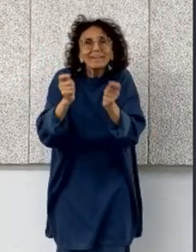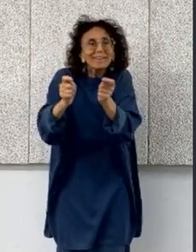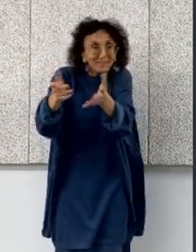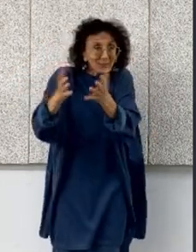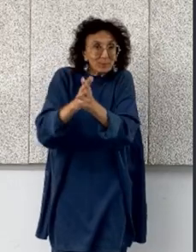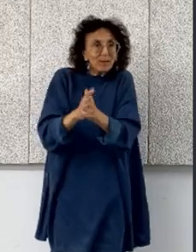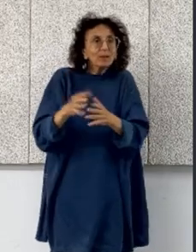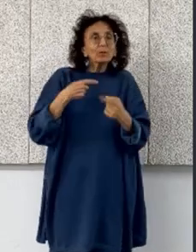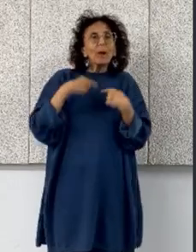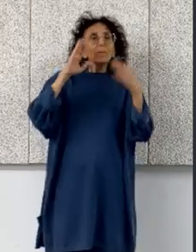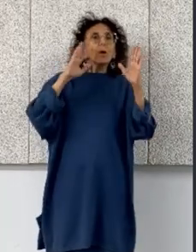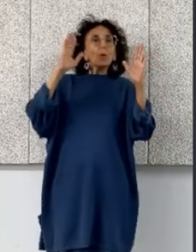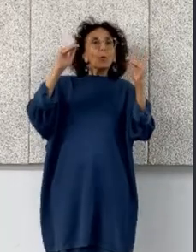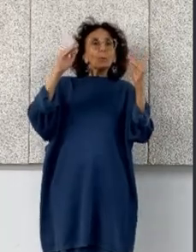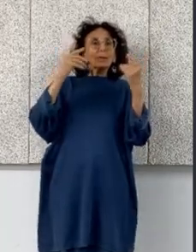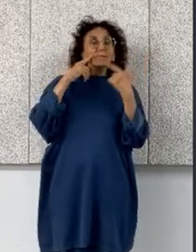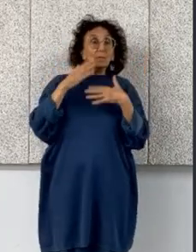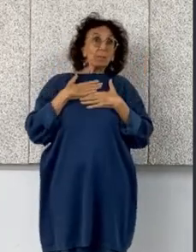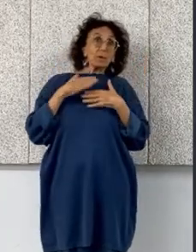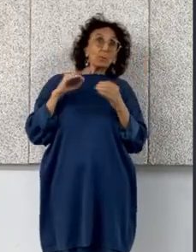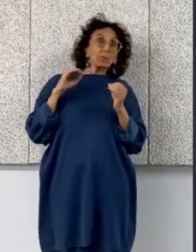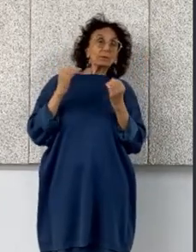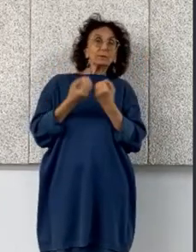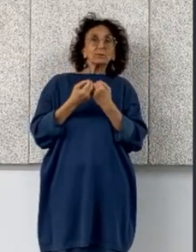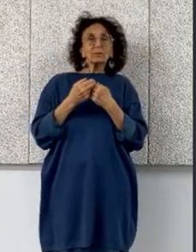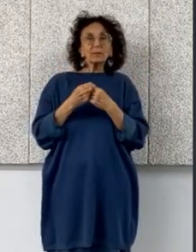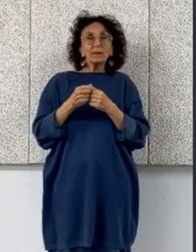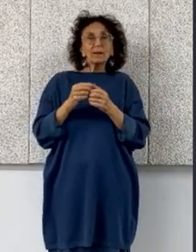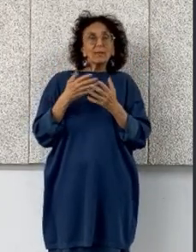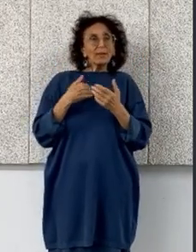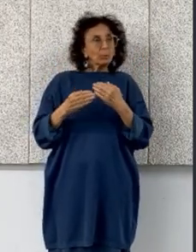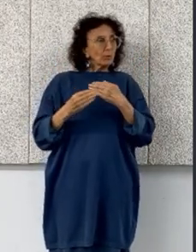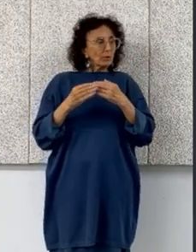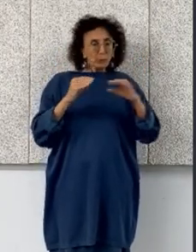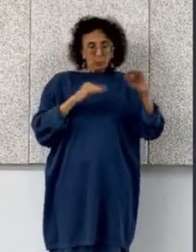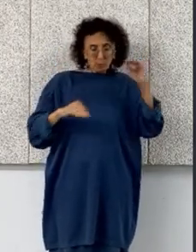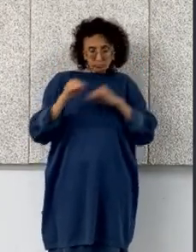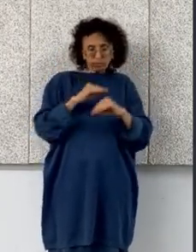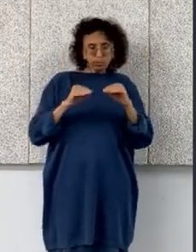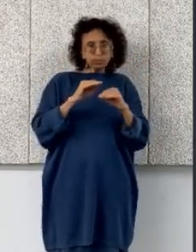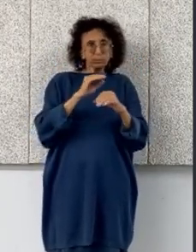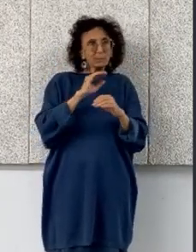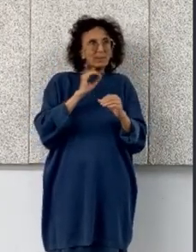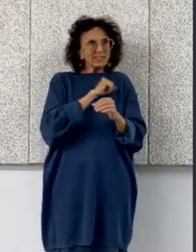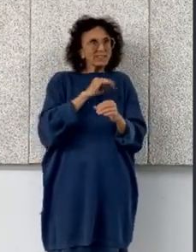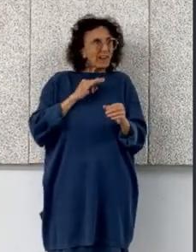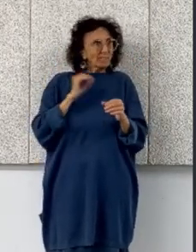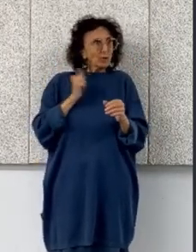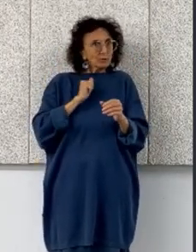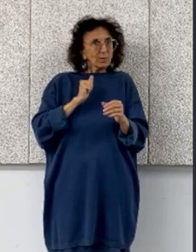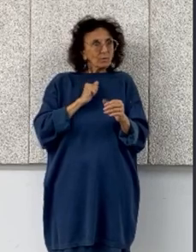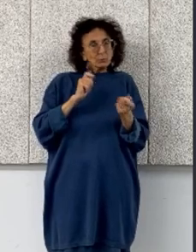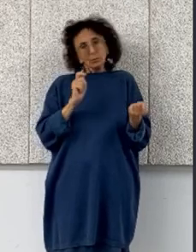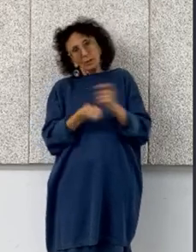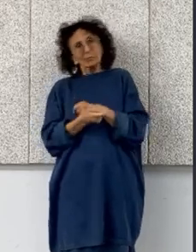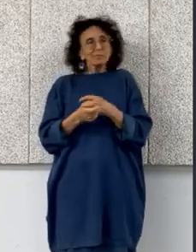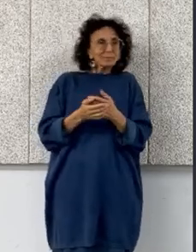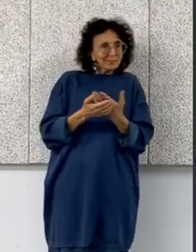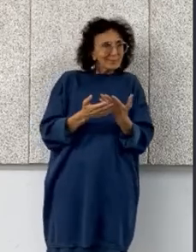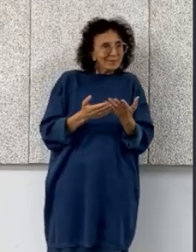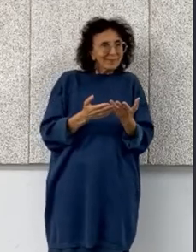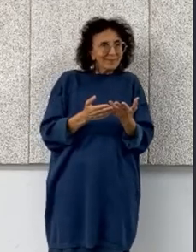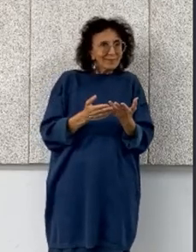organization standpoint that it will also reorganize us as a staff and move us away from a sort of